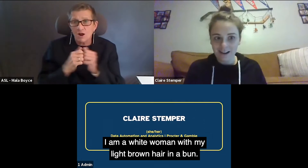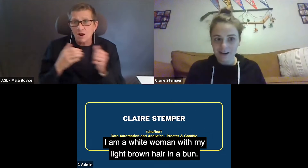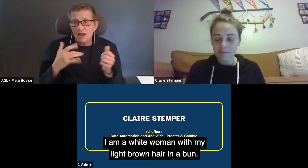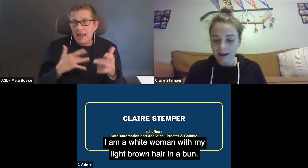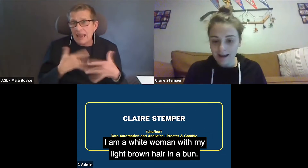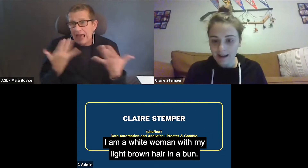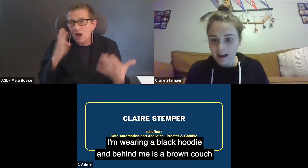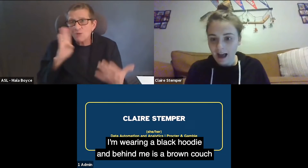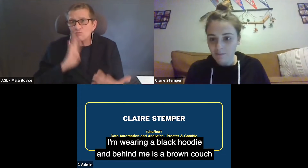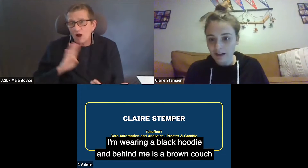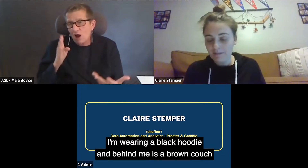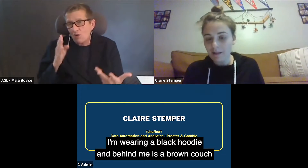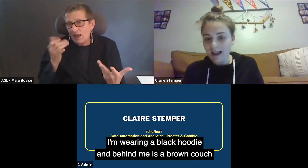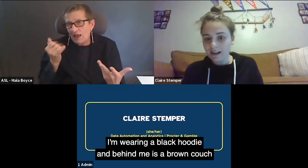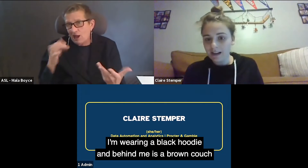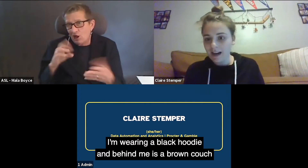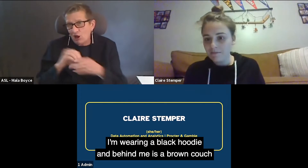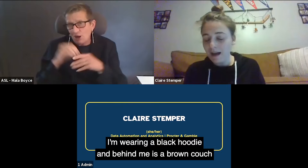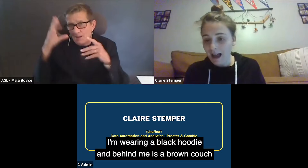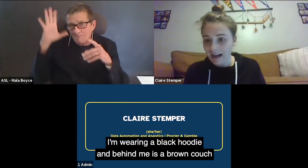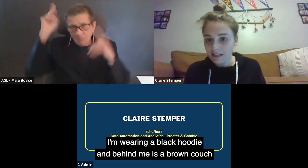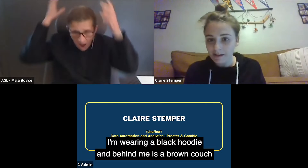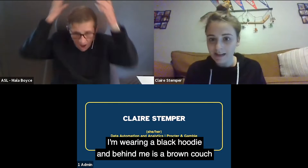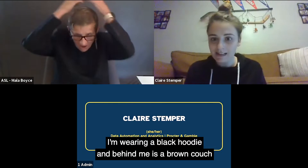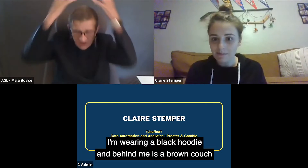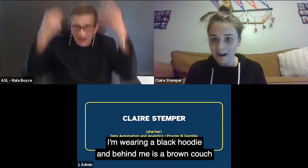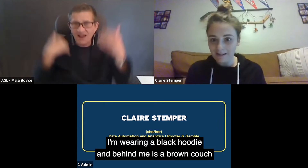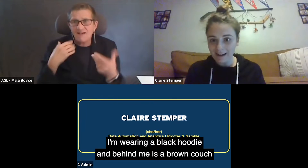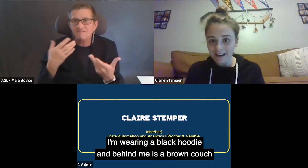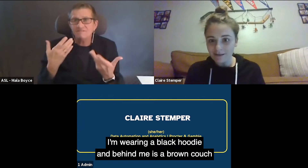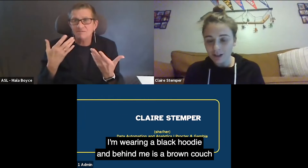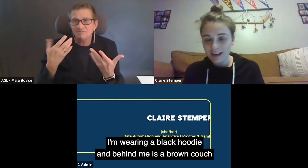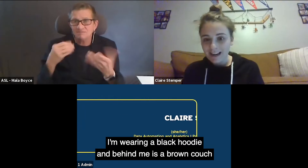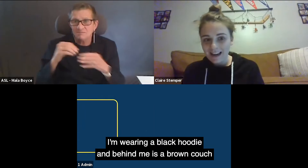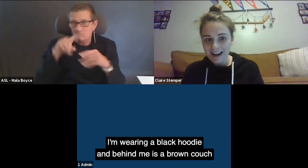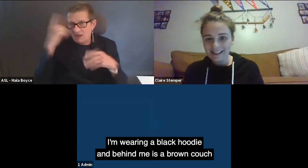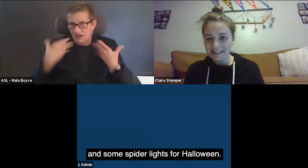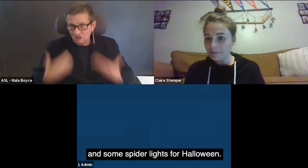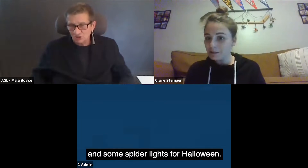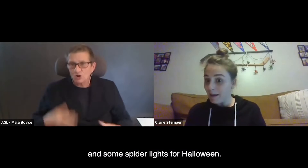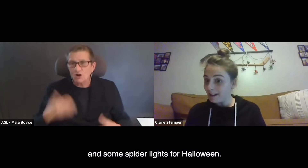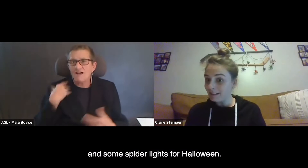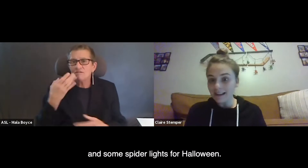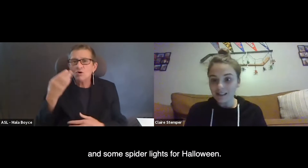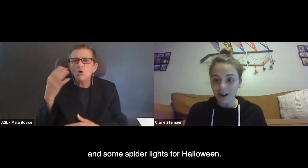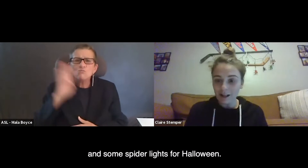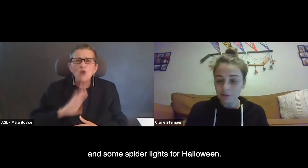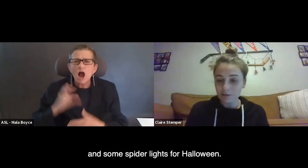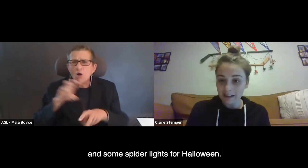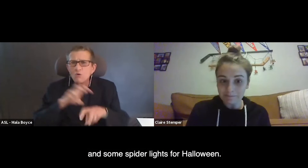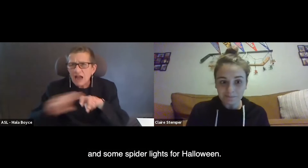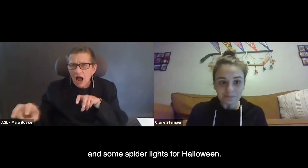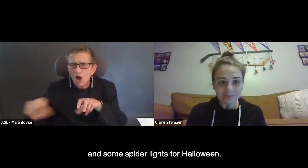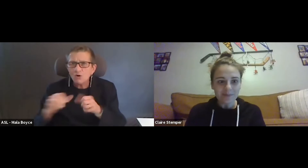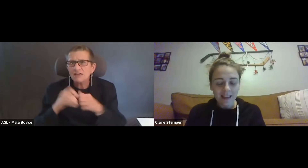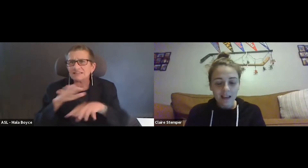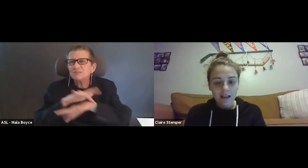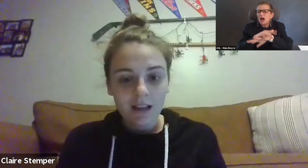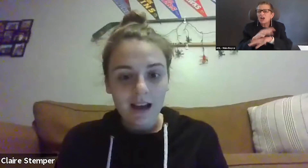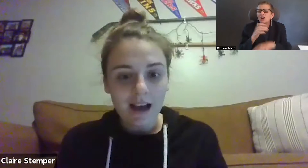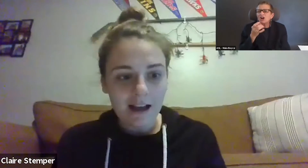brown hair in a bun. I'm wearing a black hoodie, and behind me is a brown couch and some spider lights for Halloween.